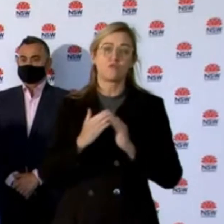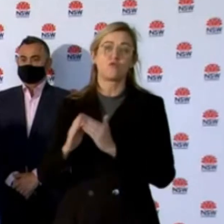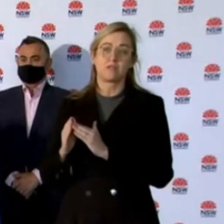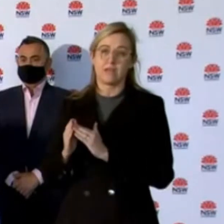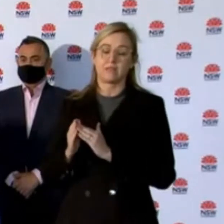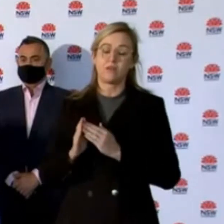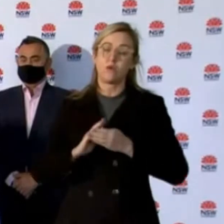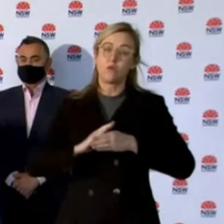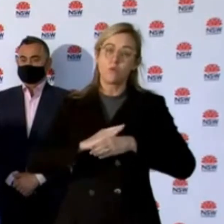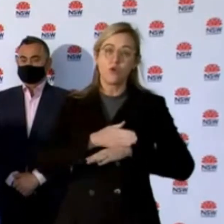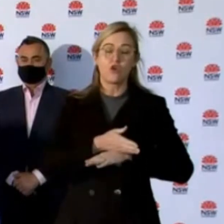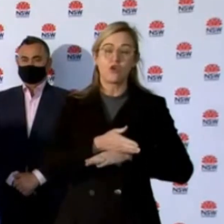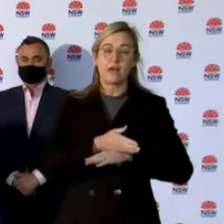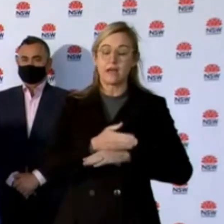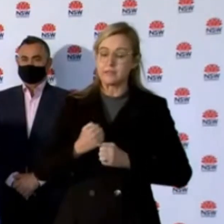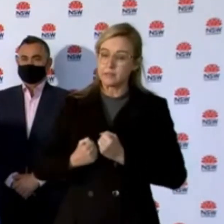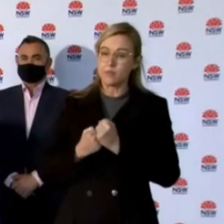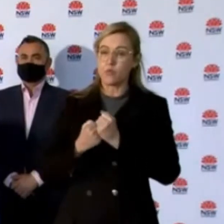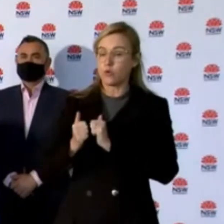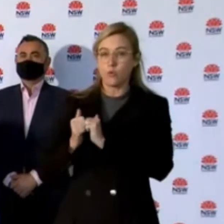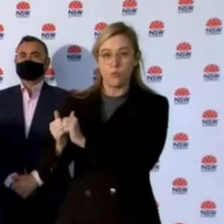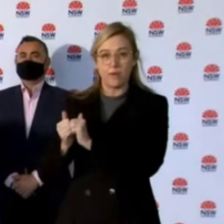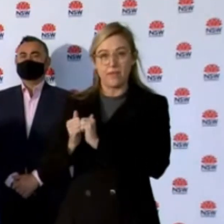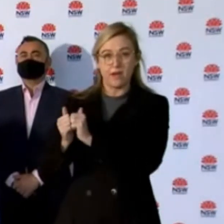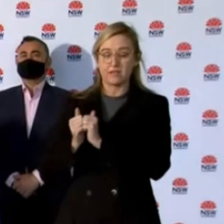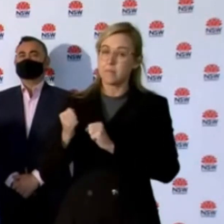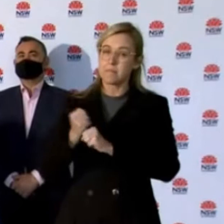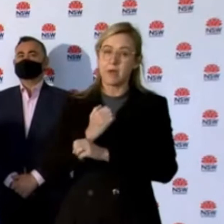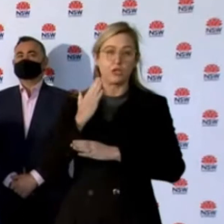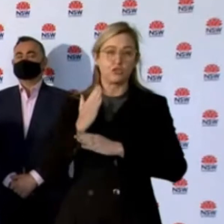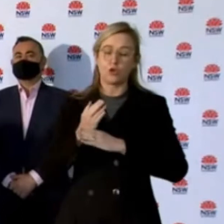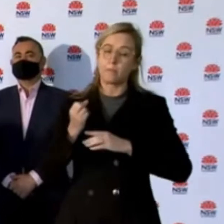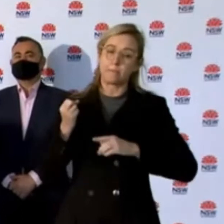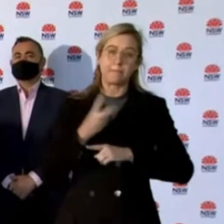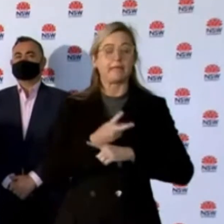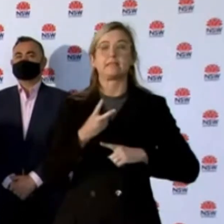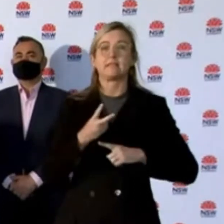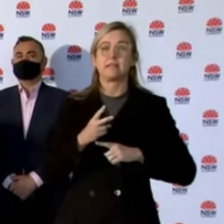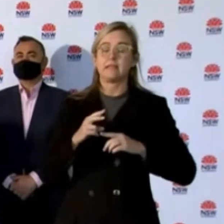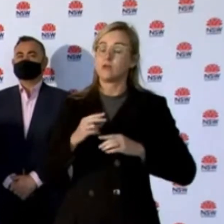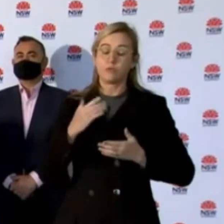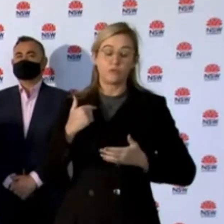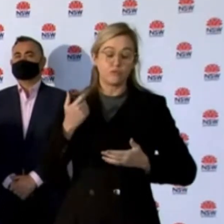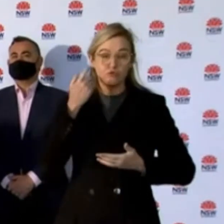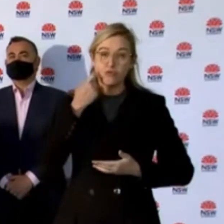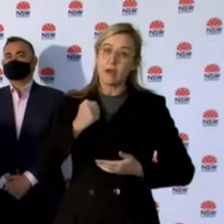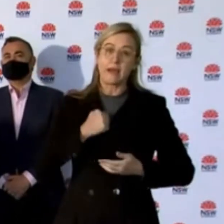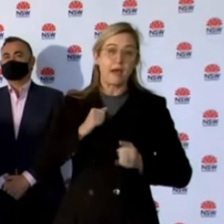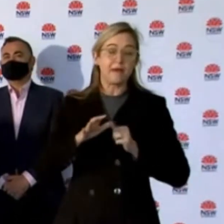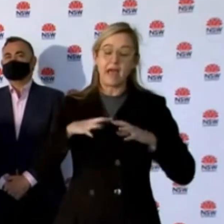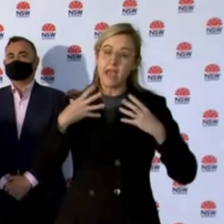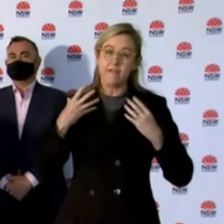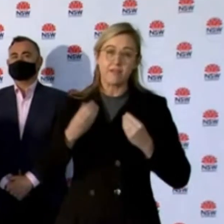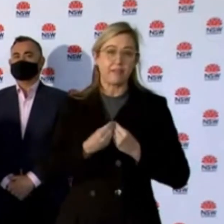who are working hard together with us to make sure we beat this thing. And we're throwing everything at it, all of our